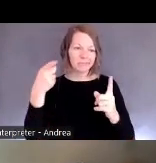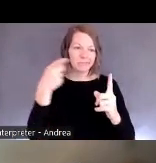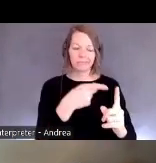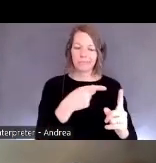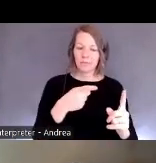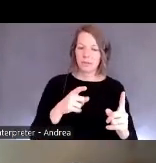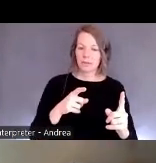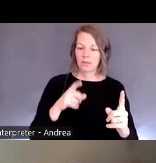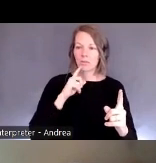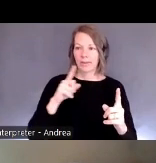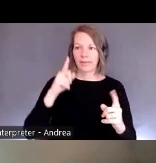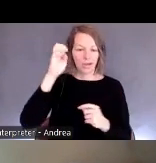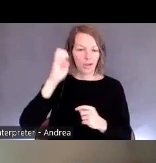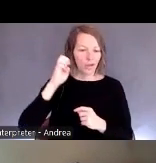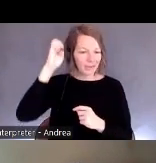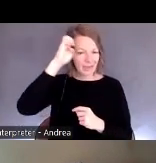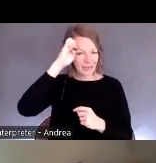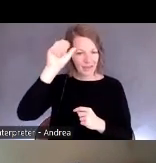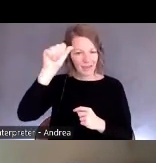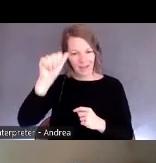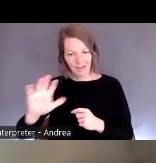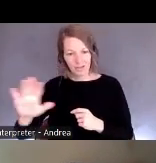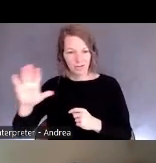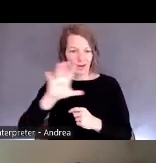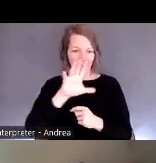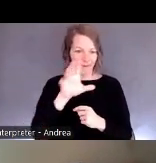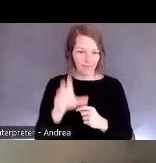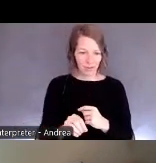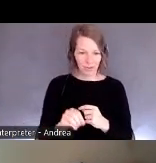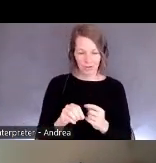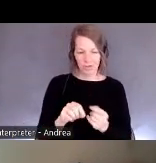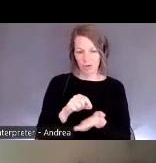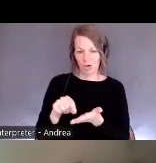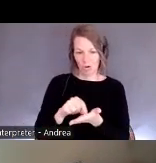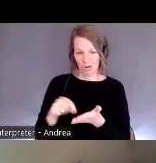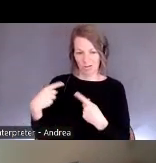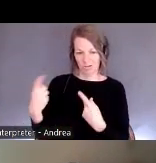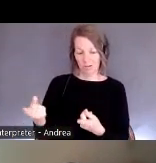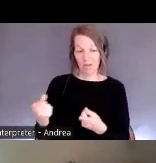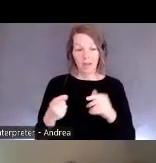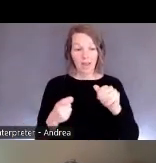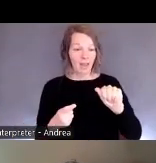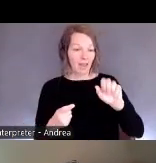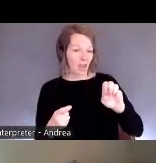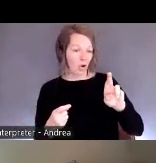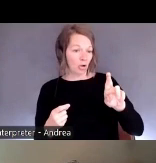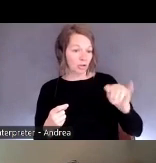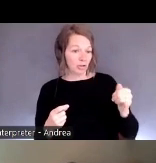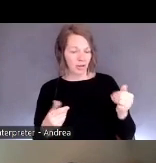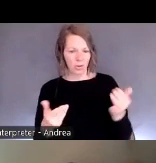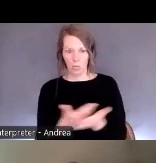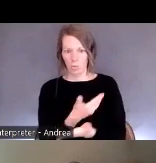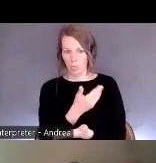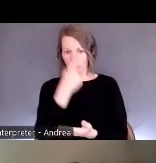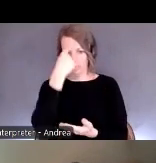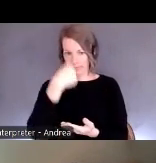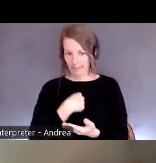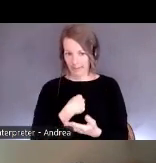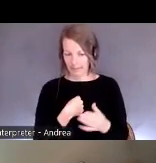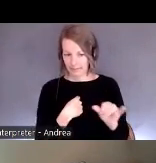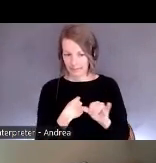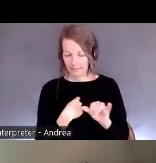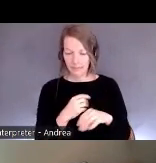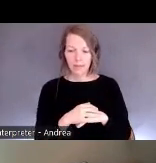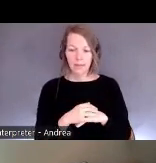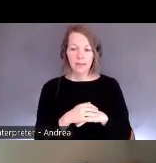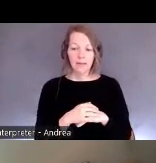to European, Asian, and African journals as yet. So the AERJ is a new adventure for me too. And